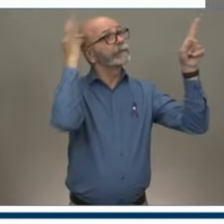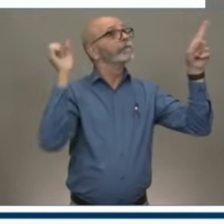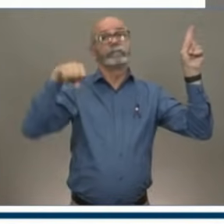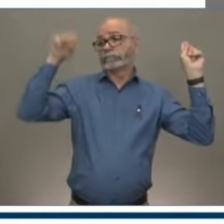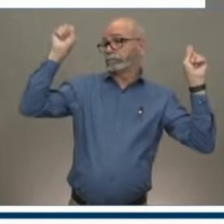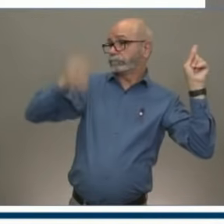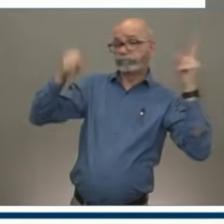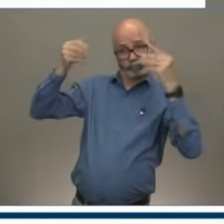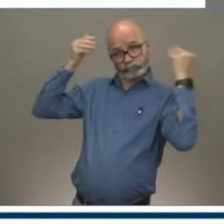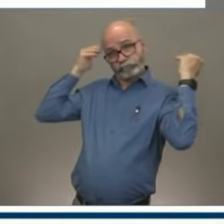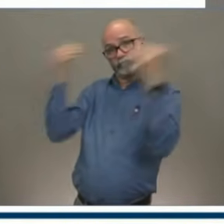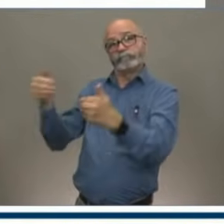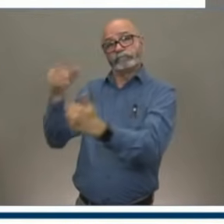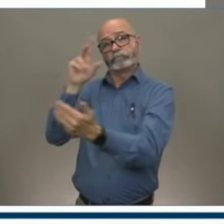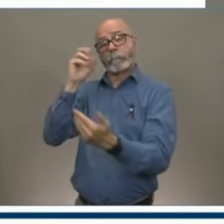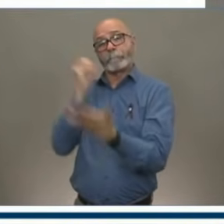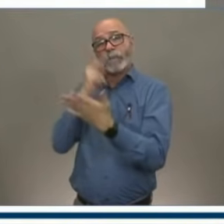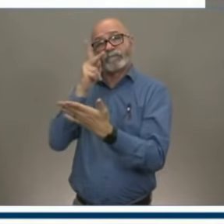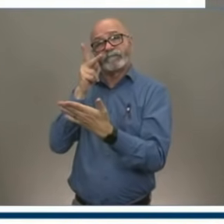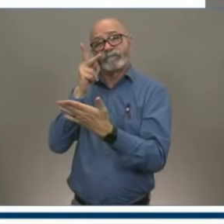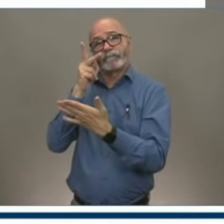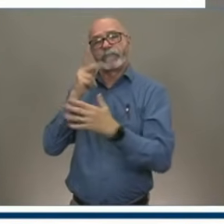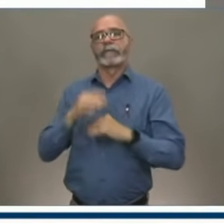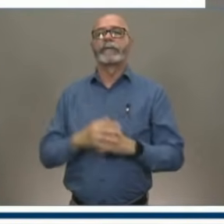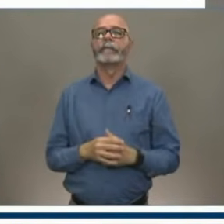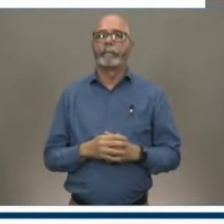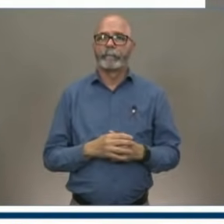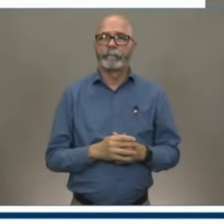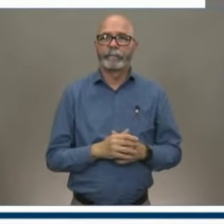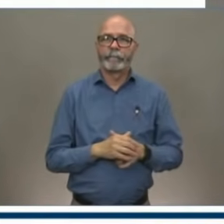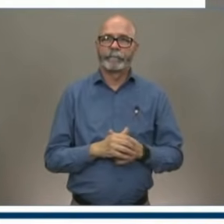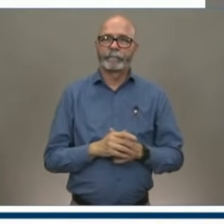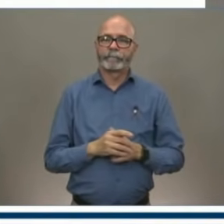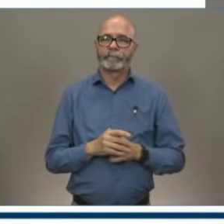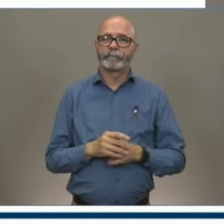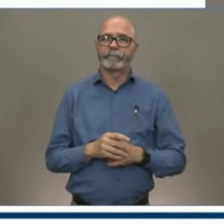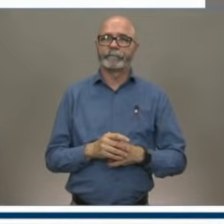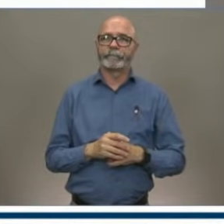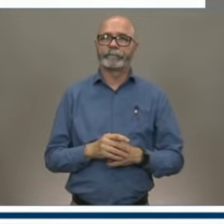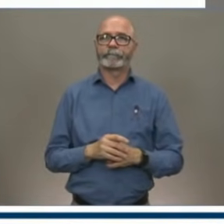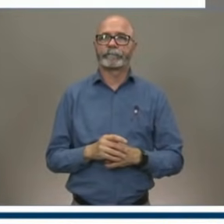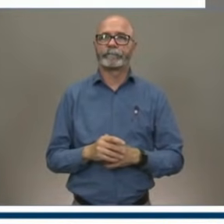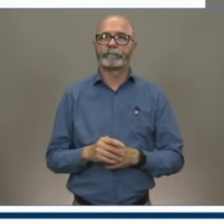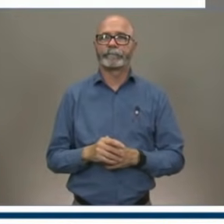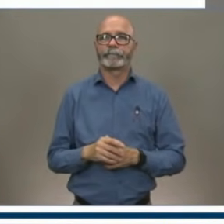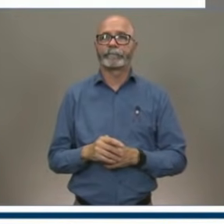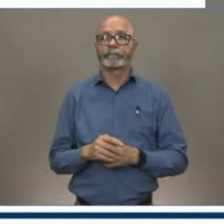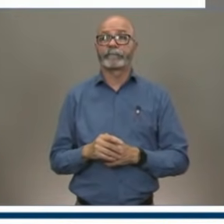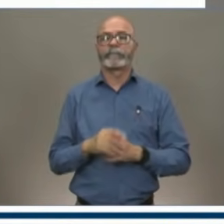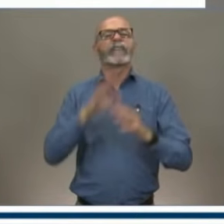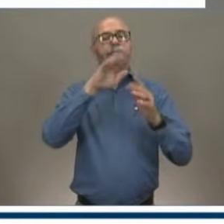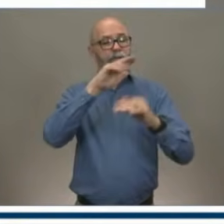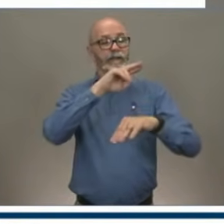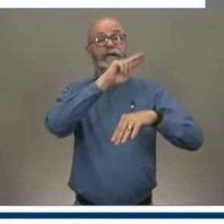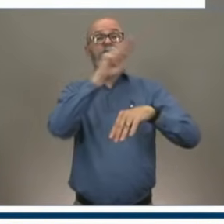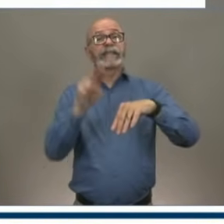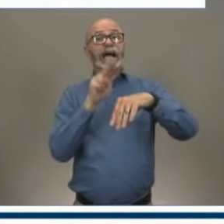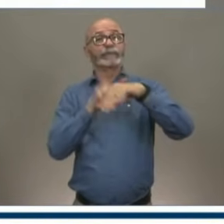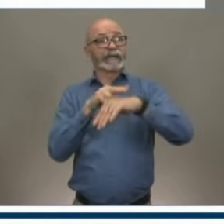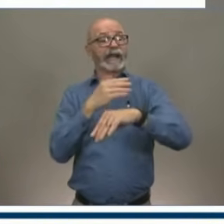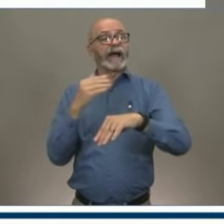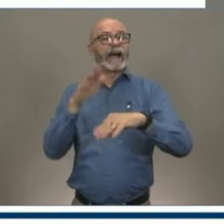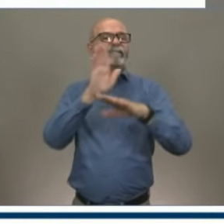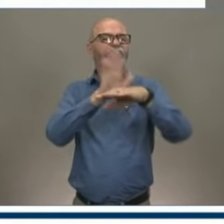that the updated guidance was released today by the National Advisory Committee on Immunization, or